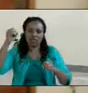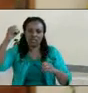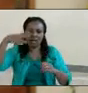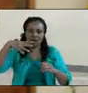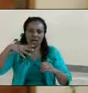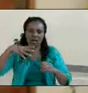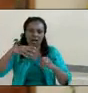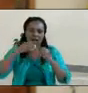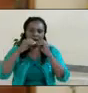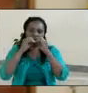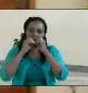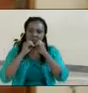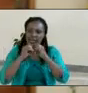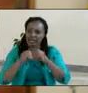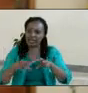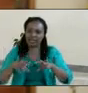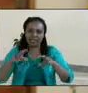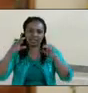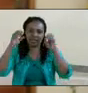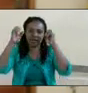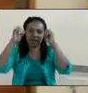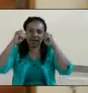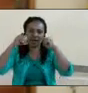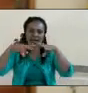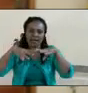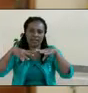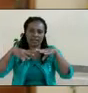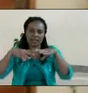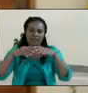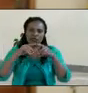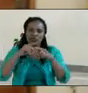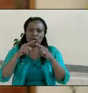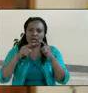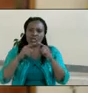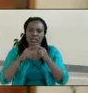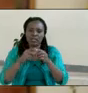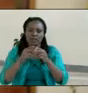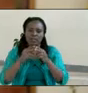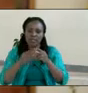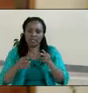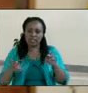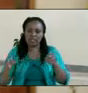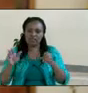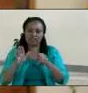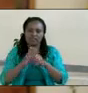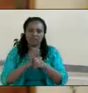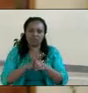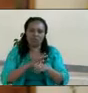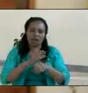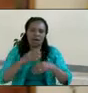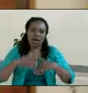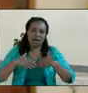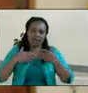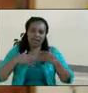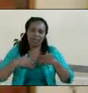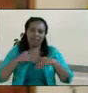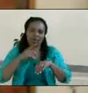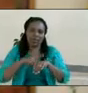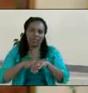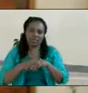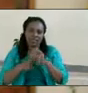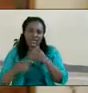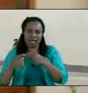blessed sunshine, when the peaceful, happy moments roll,